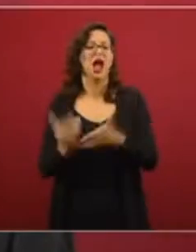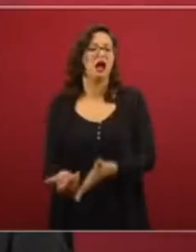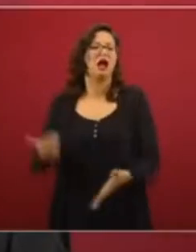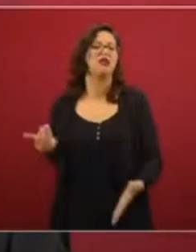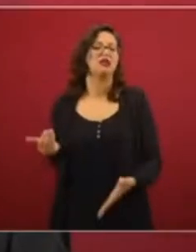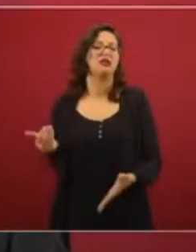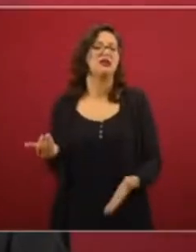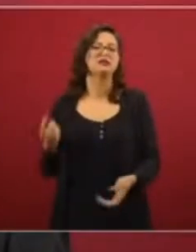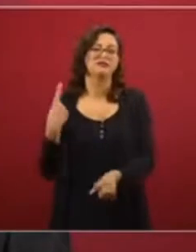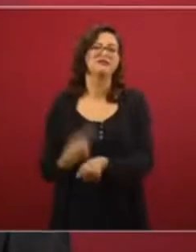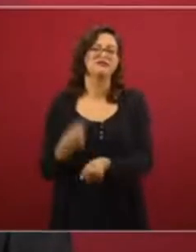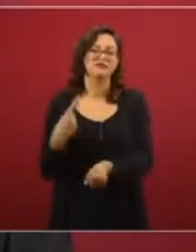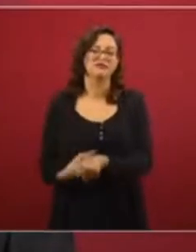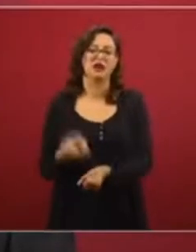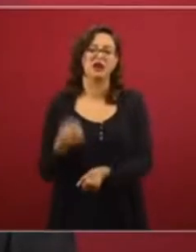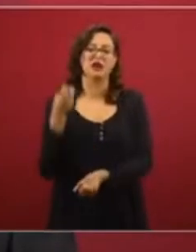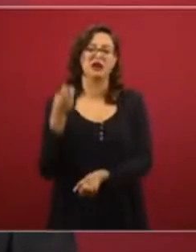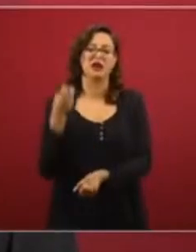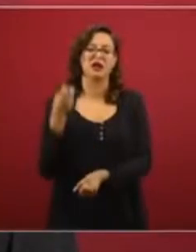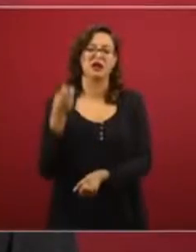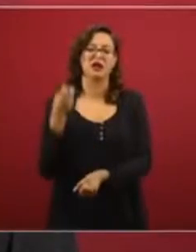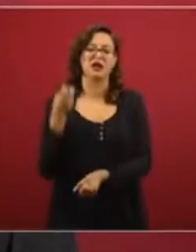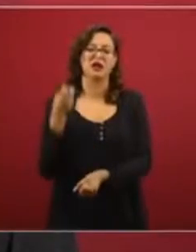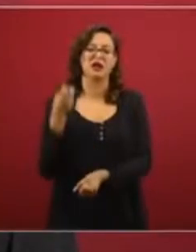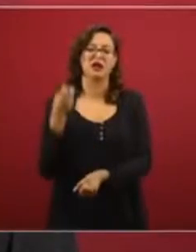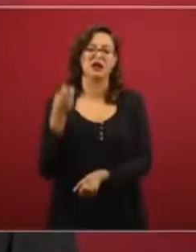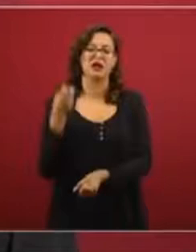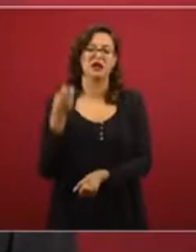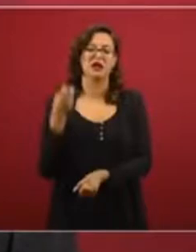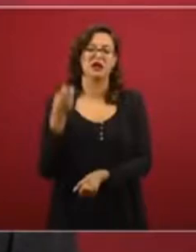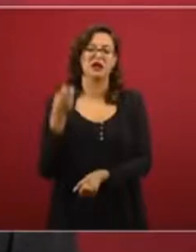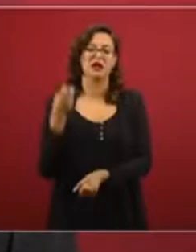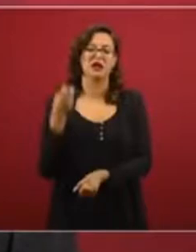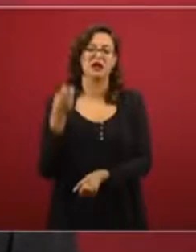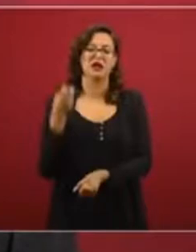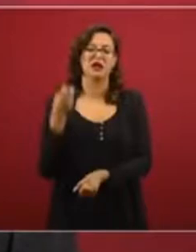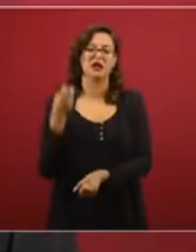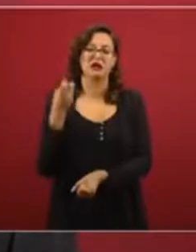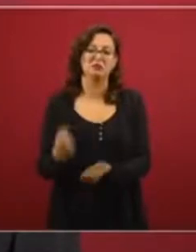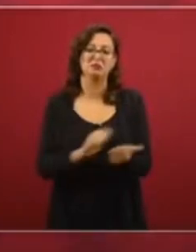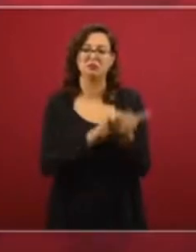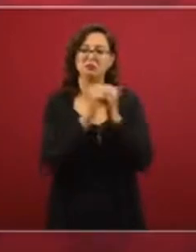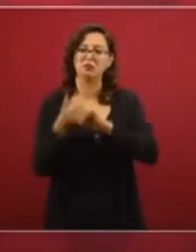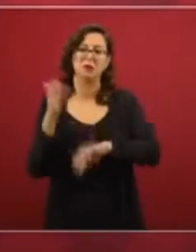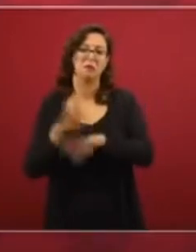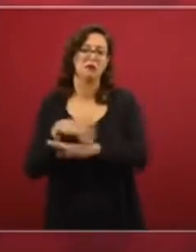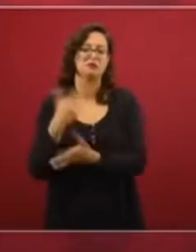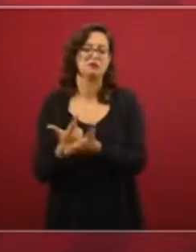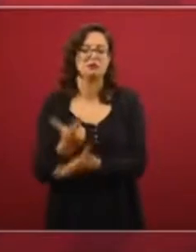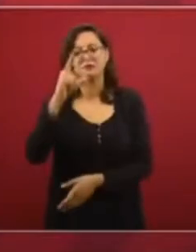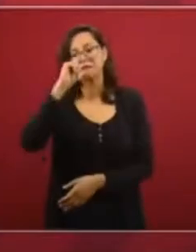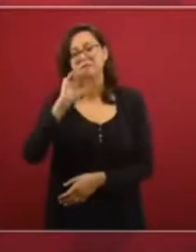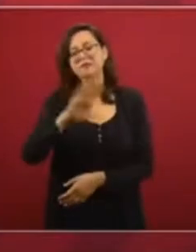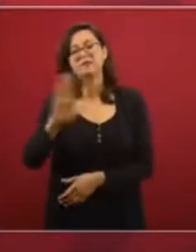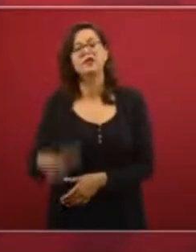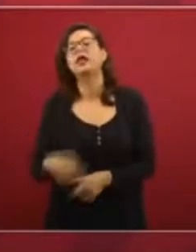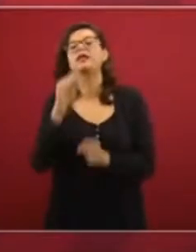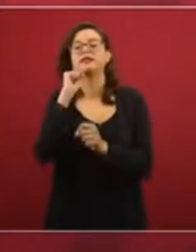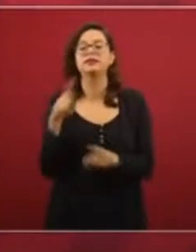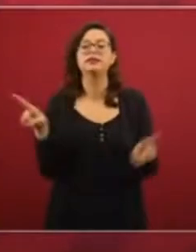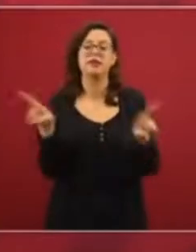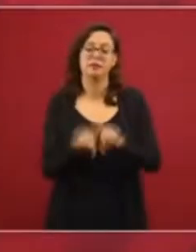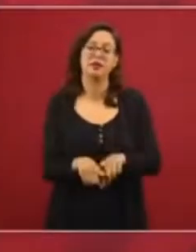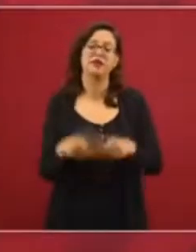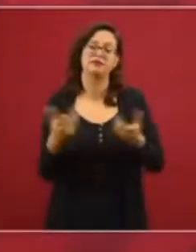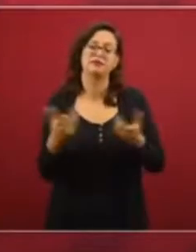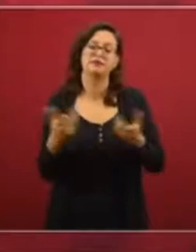les hicieron susceptibles a fallecer, which made them susceptible to death. Además de la edad avanzada, que también es otro